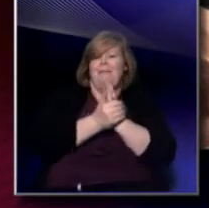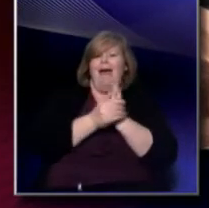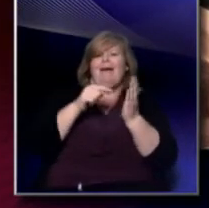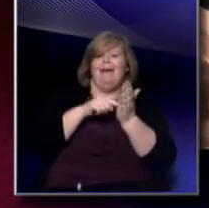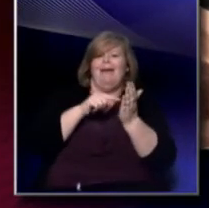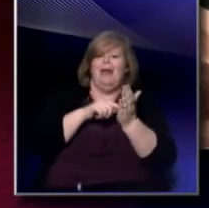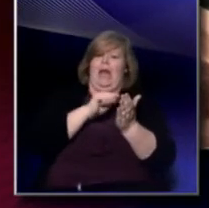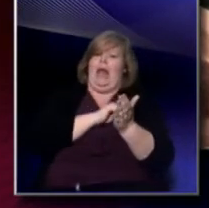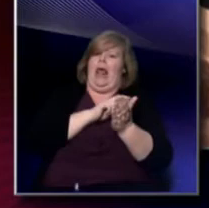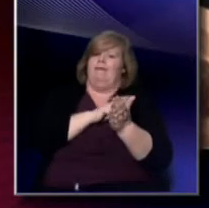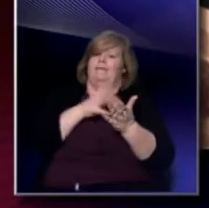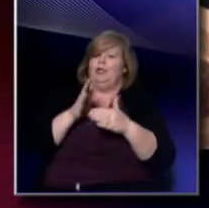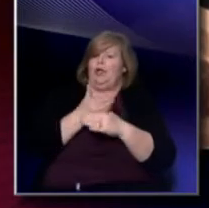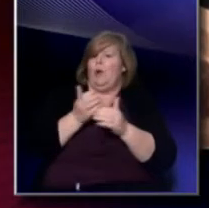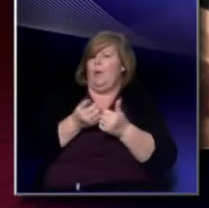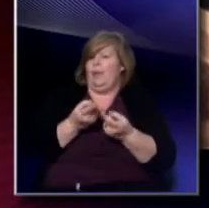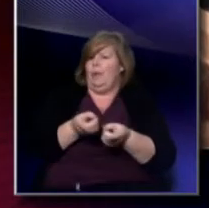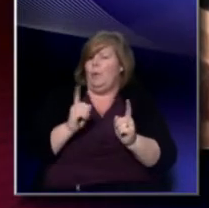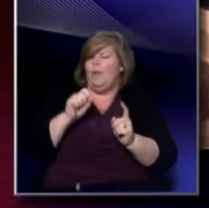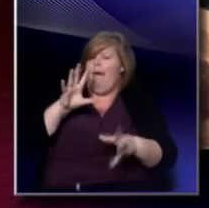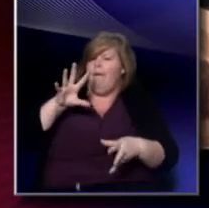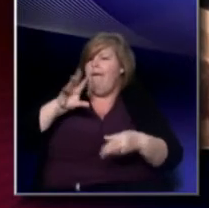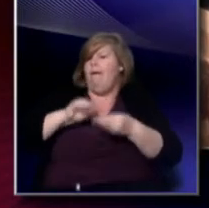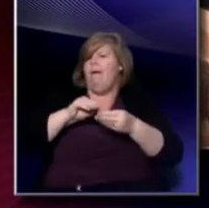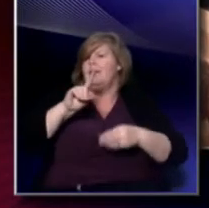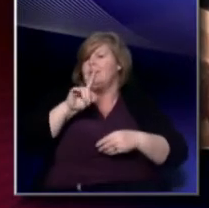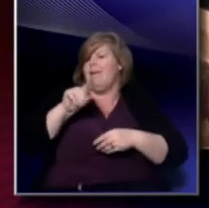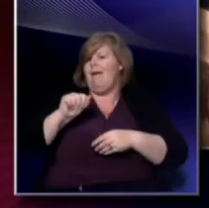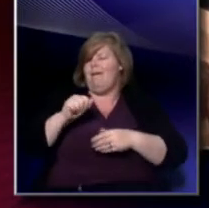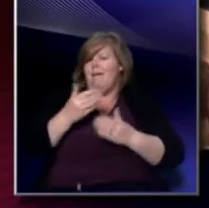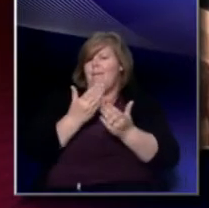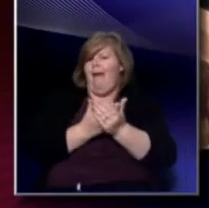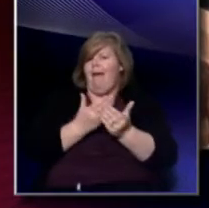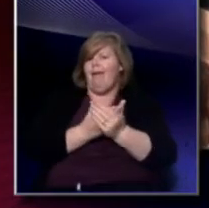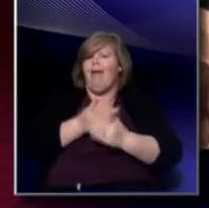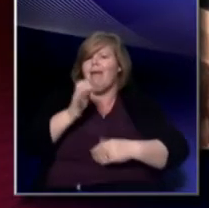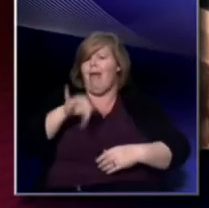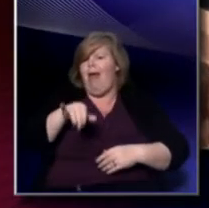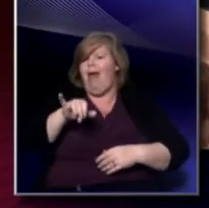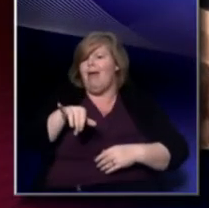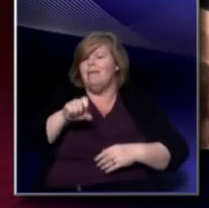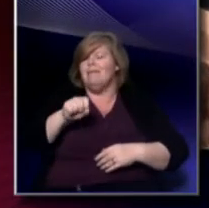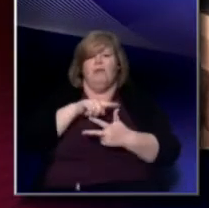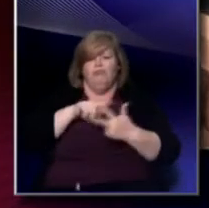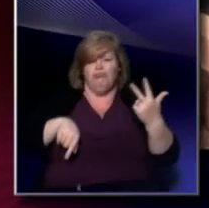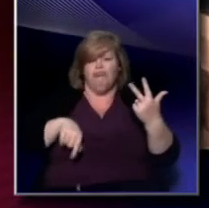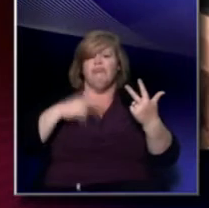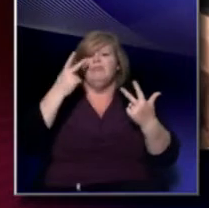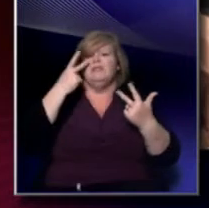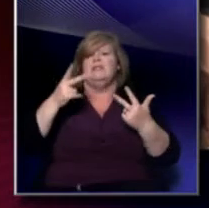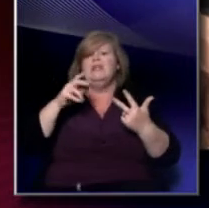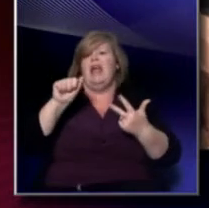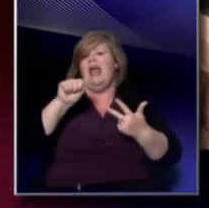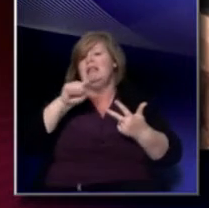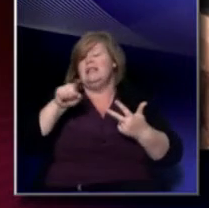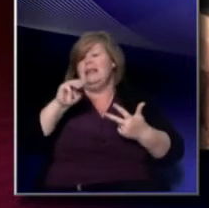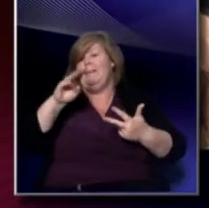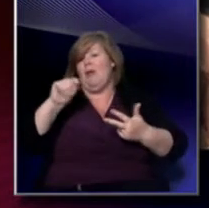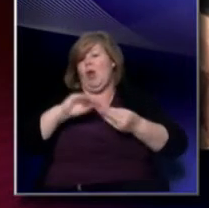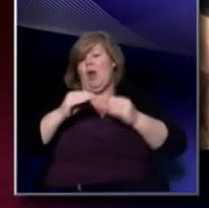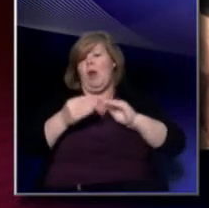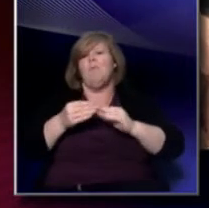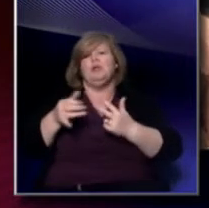Annette shared with you the comprehensive data packet. There's the results in that similar across